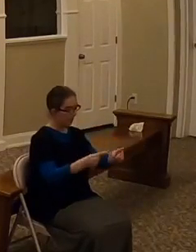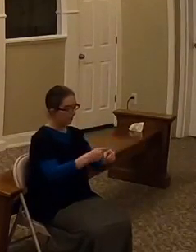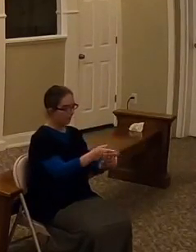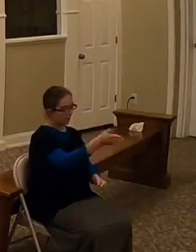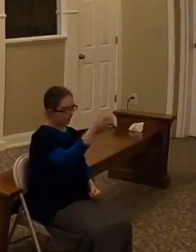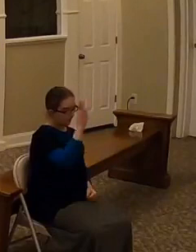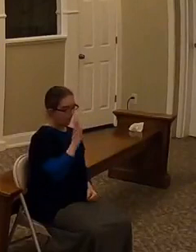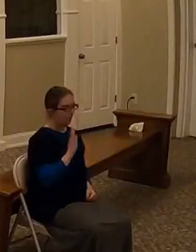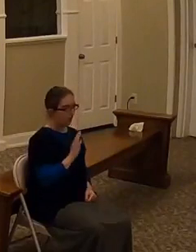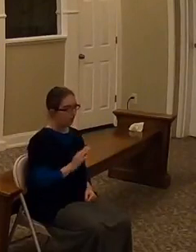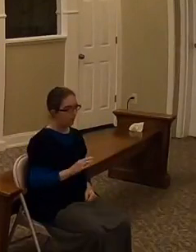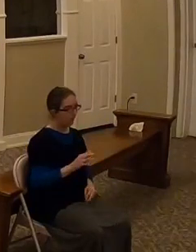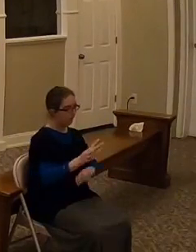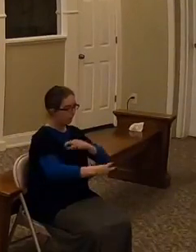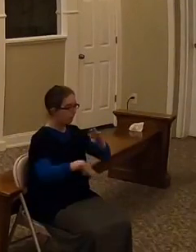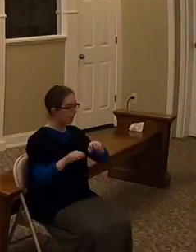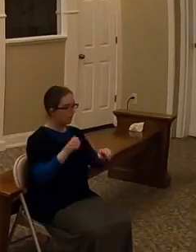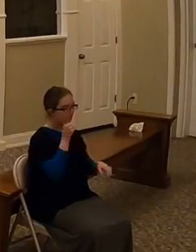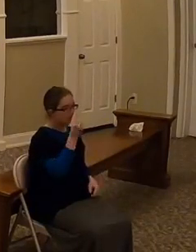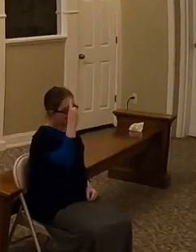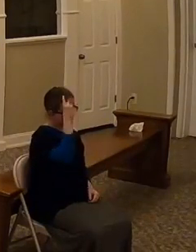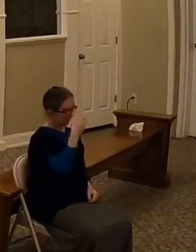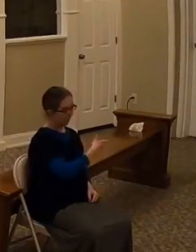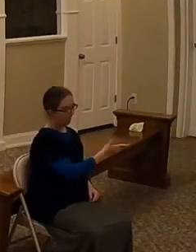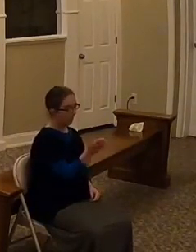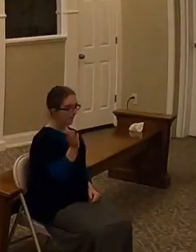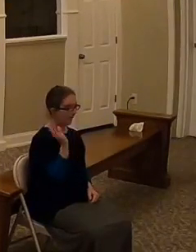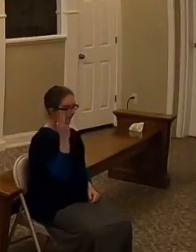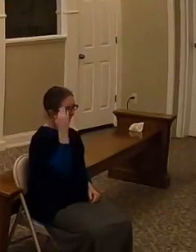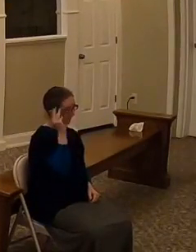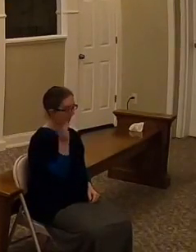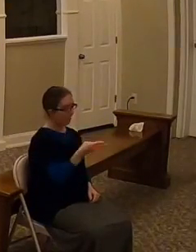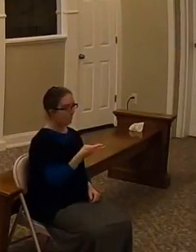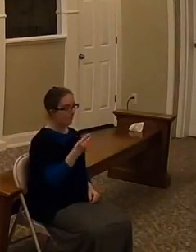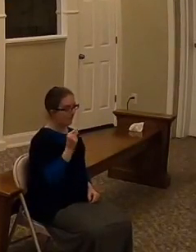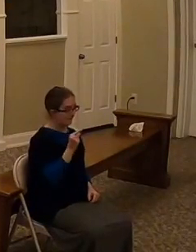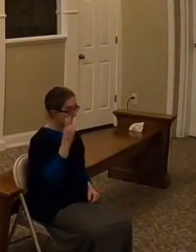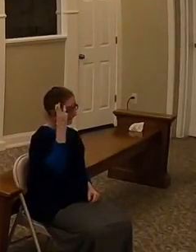God. The world doesn't understand us. They just think we're a little weird.